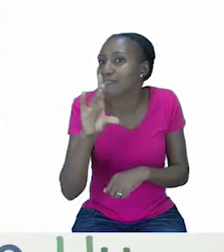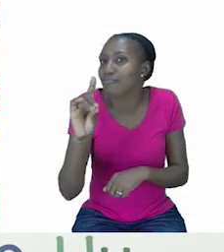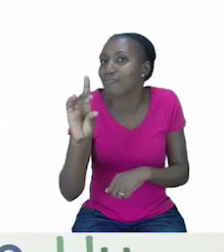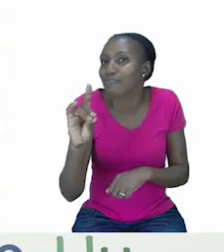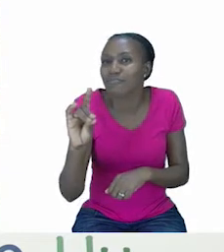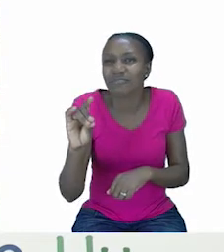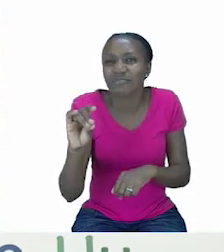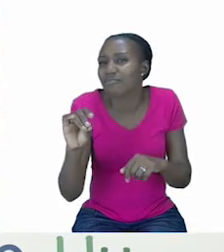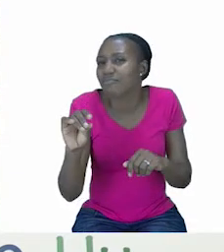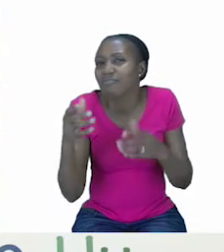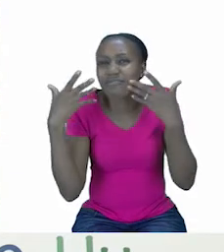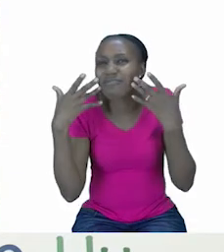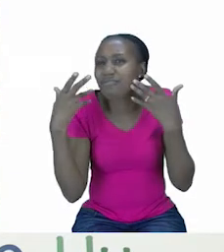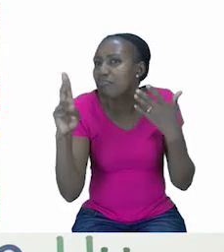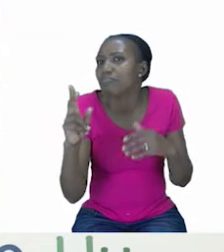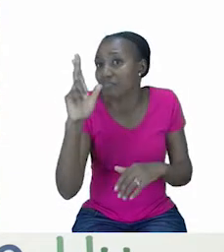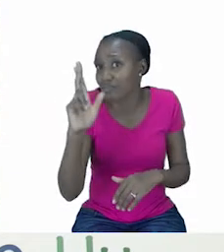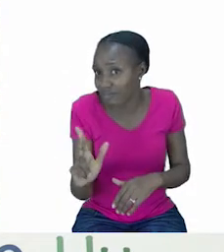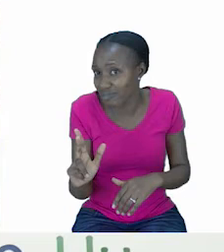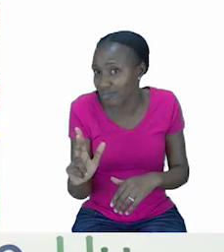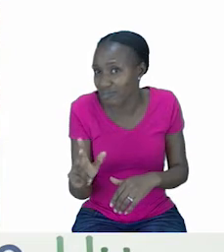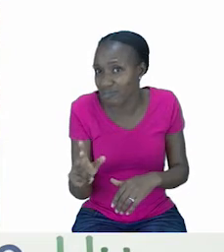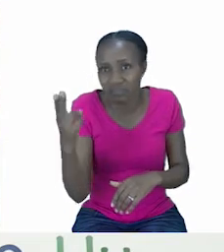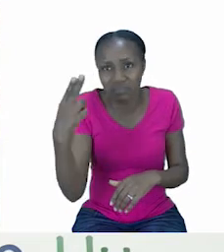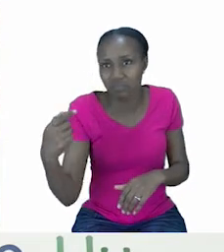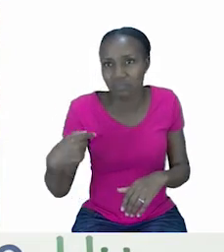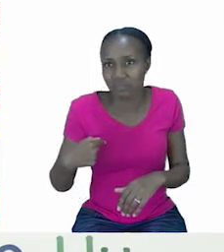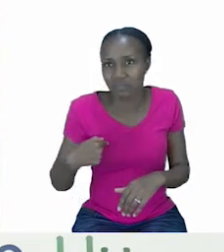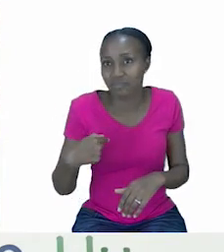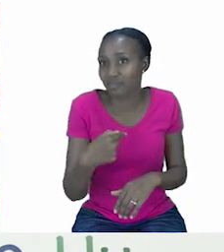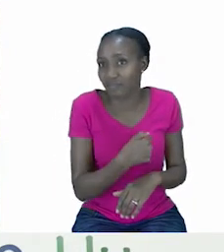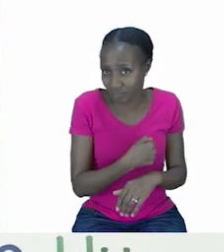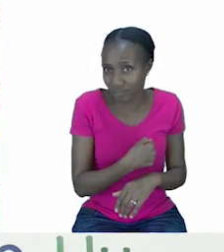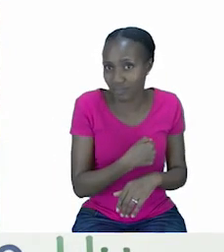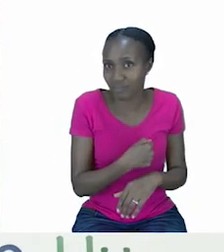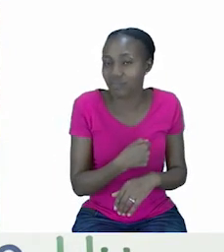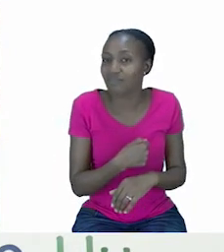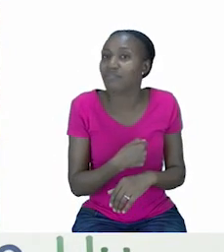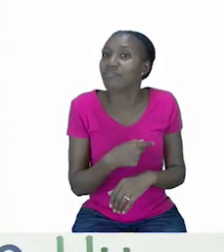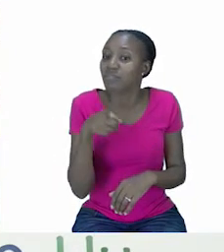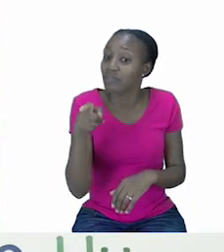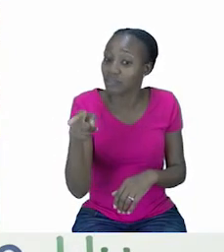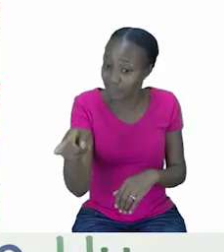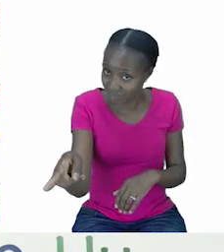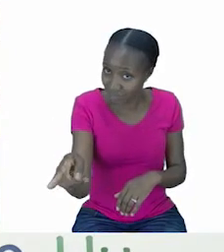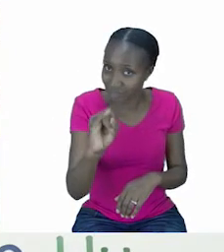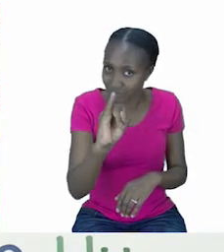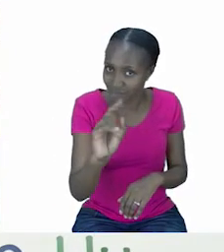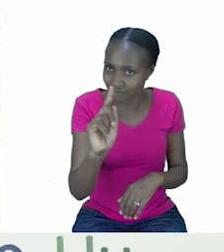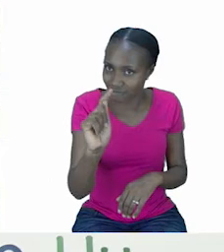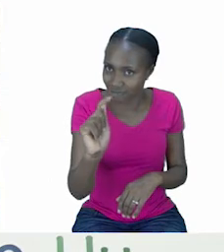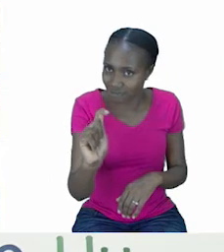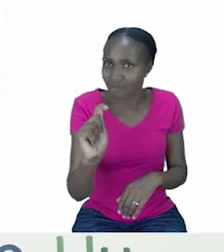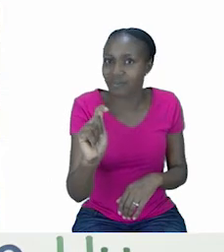so we do not use he or she, but rather it. And